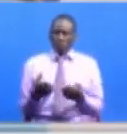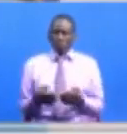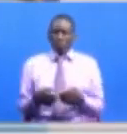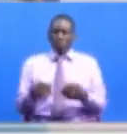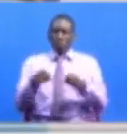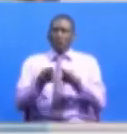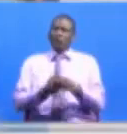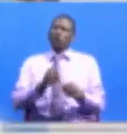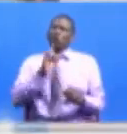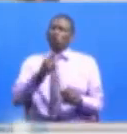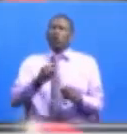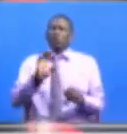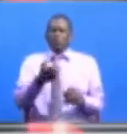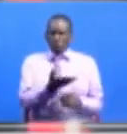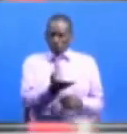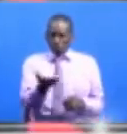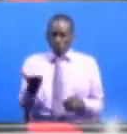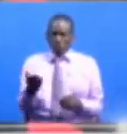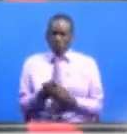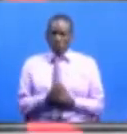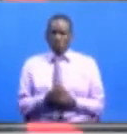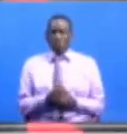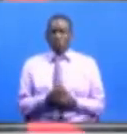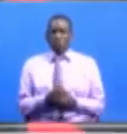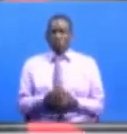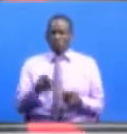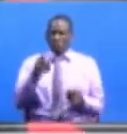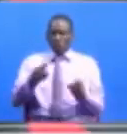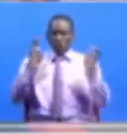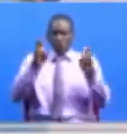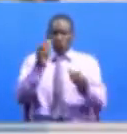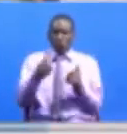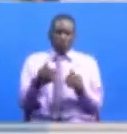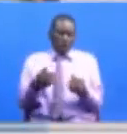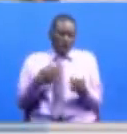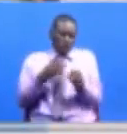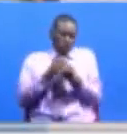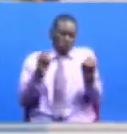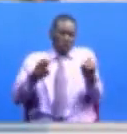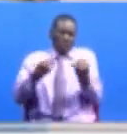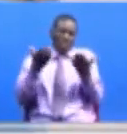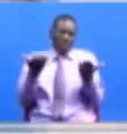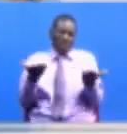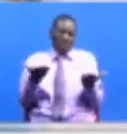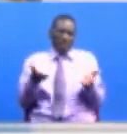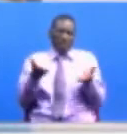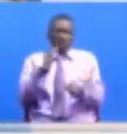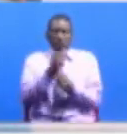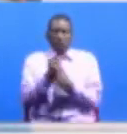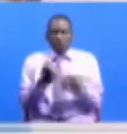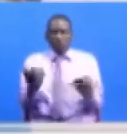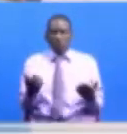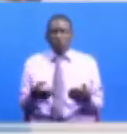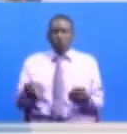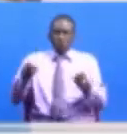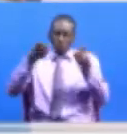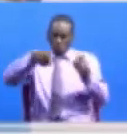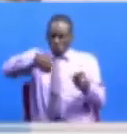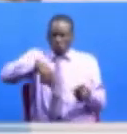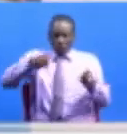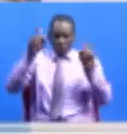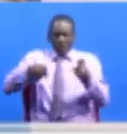as instructed by you. This is a matter that I do not have any other recourse. We